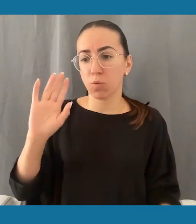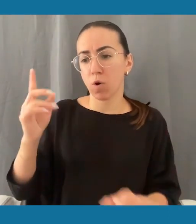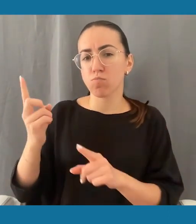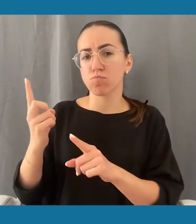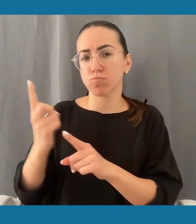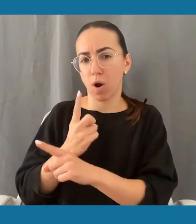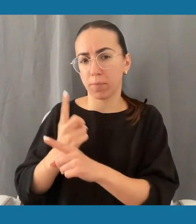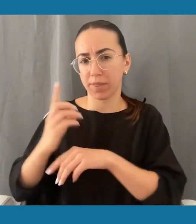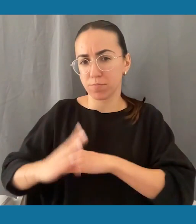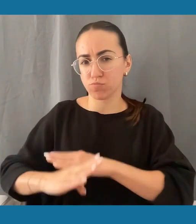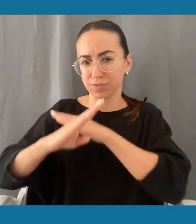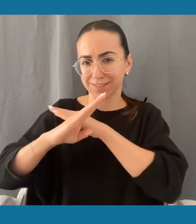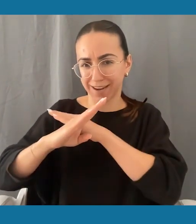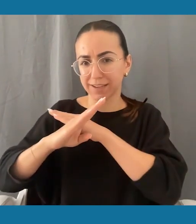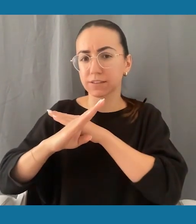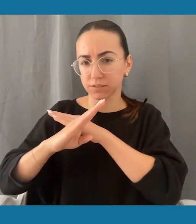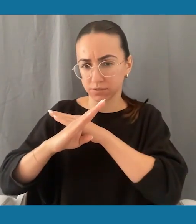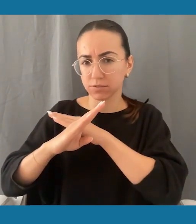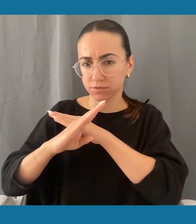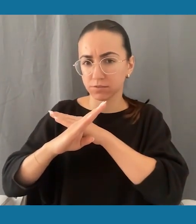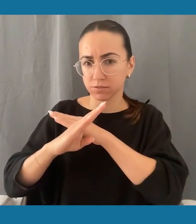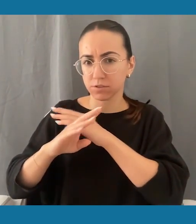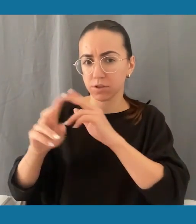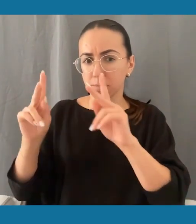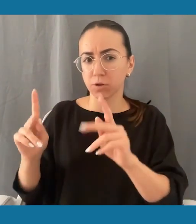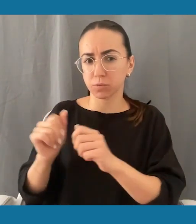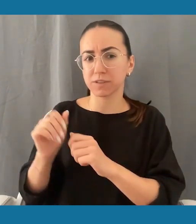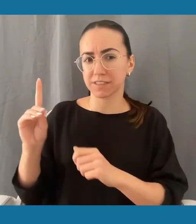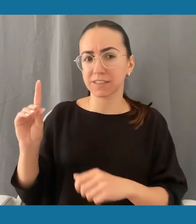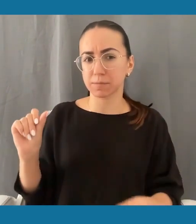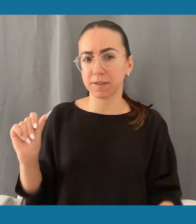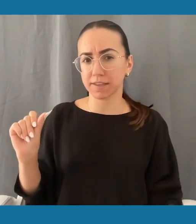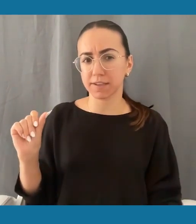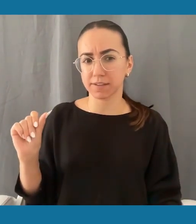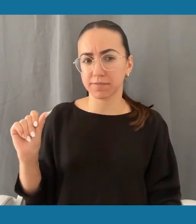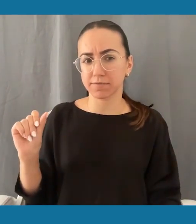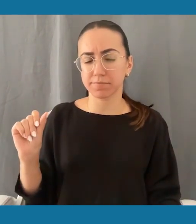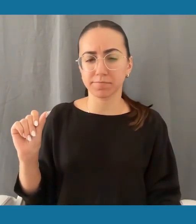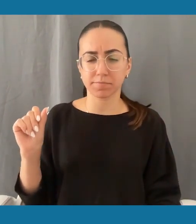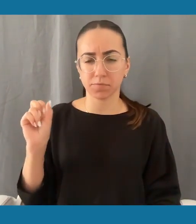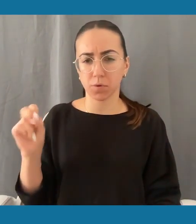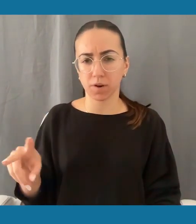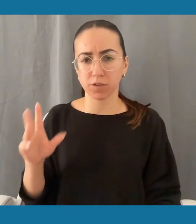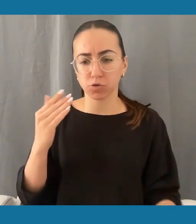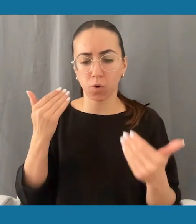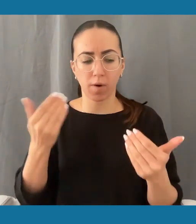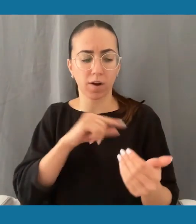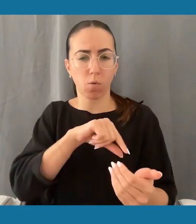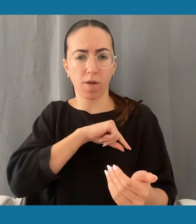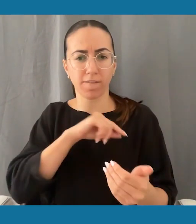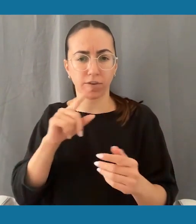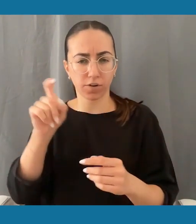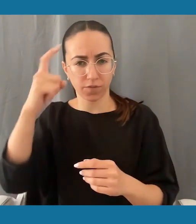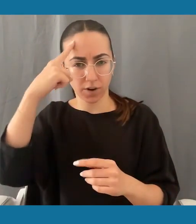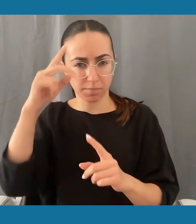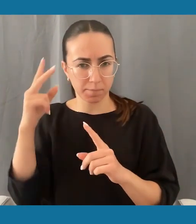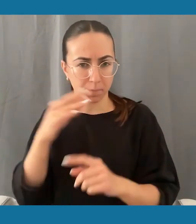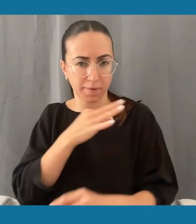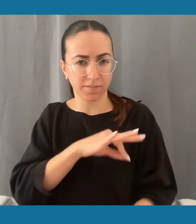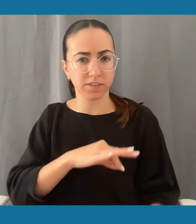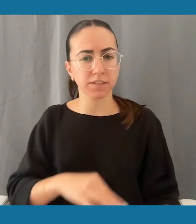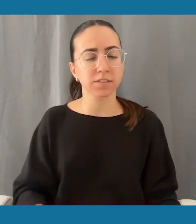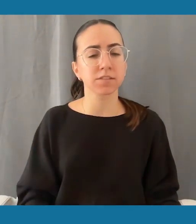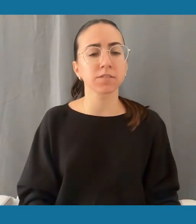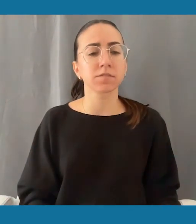will properly protect the assets and the income from qualifying for government benefits.